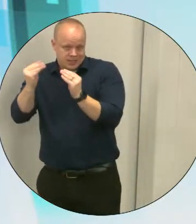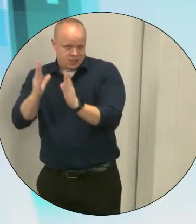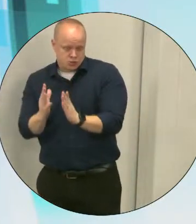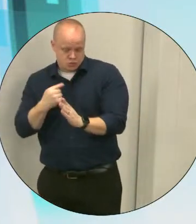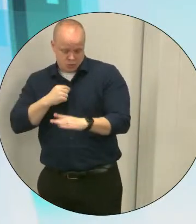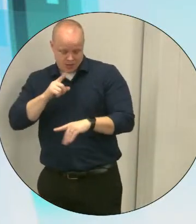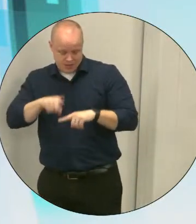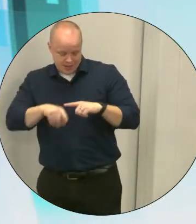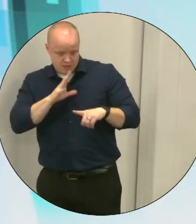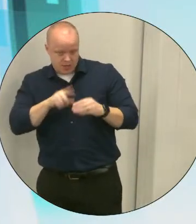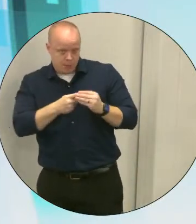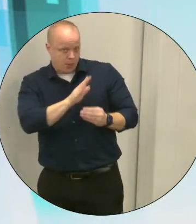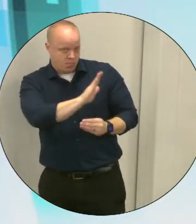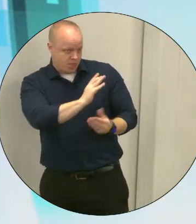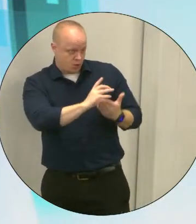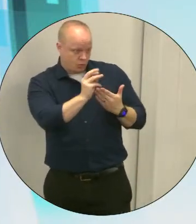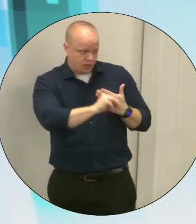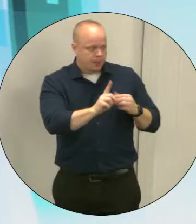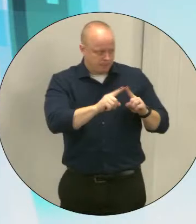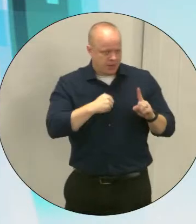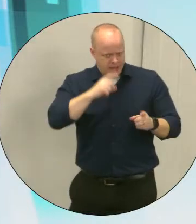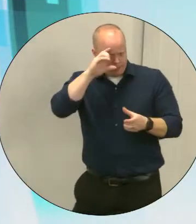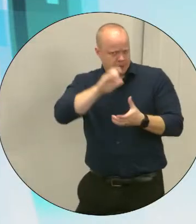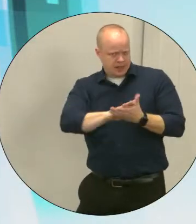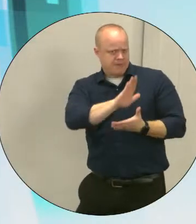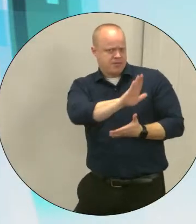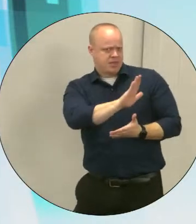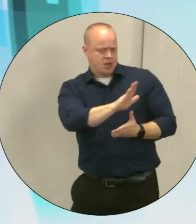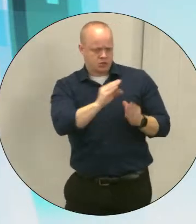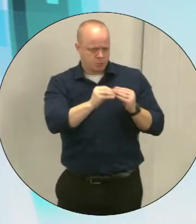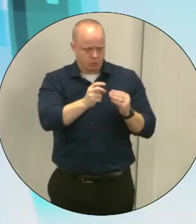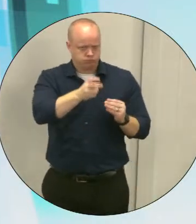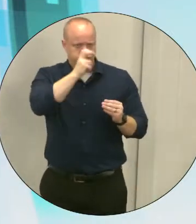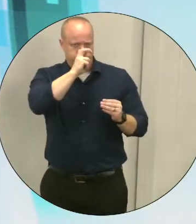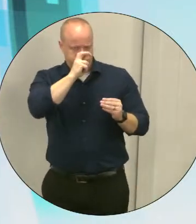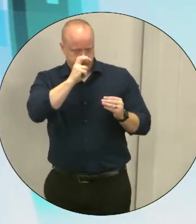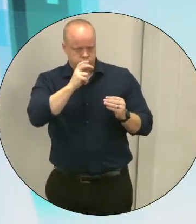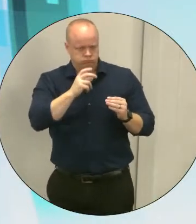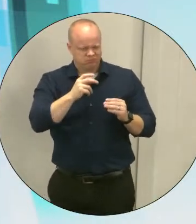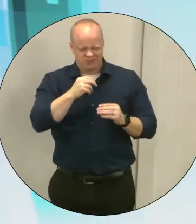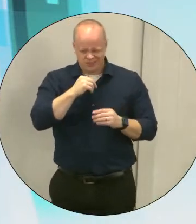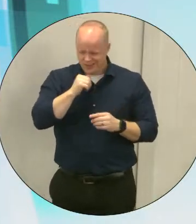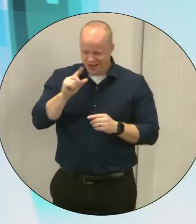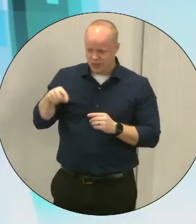directly about their curriculum, but I believe their role is far more complex than